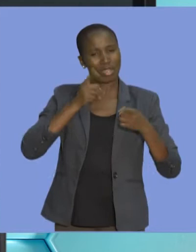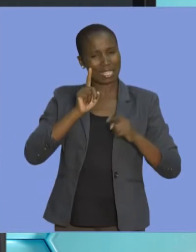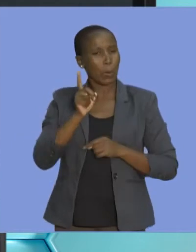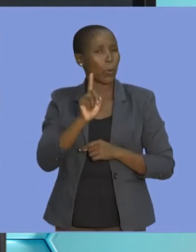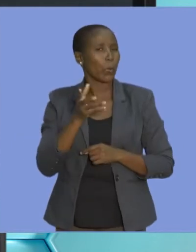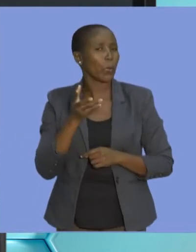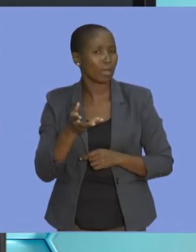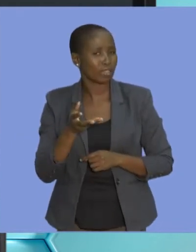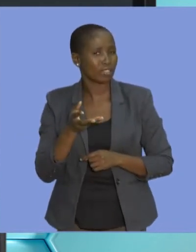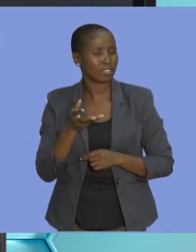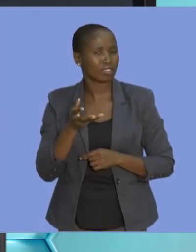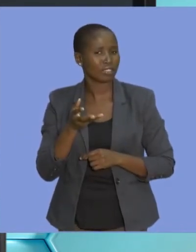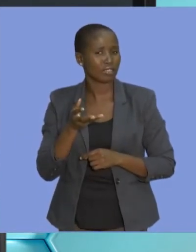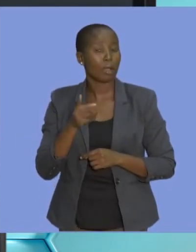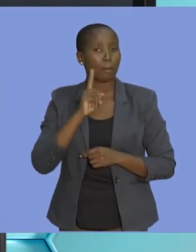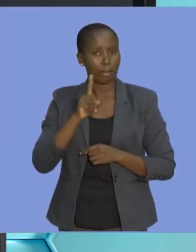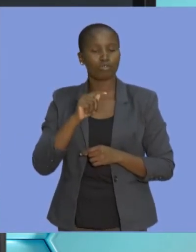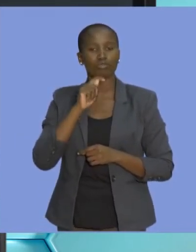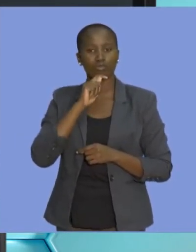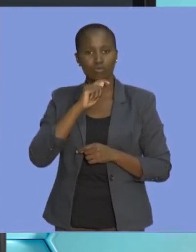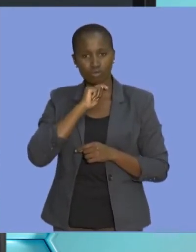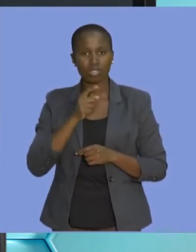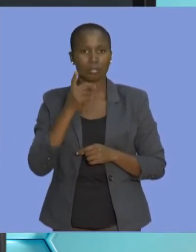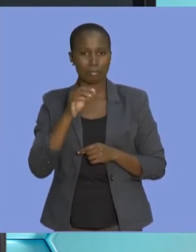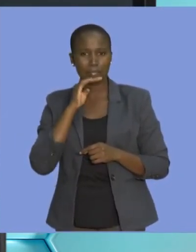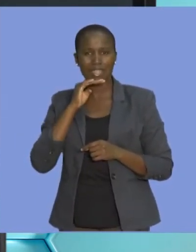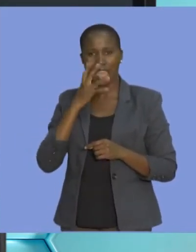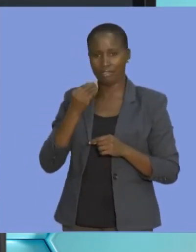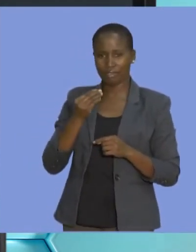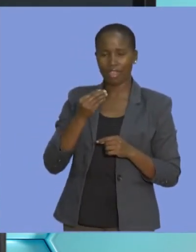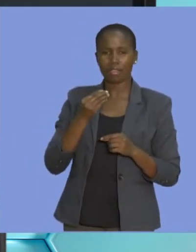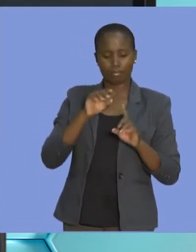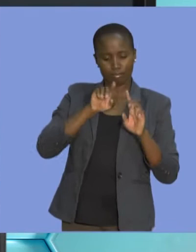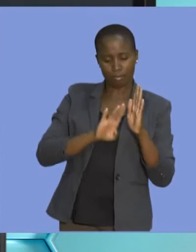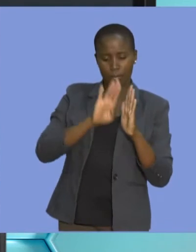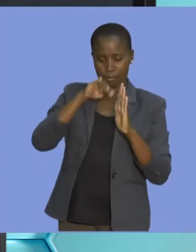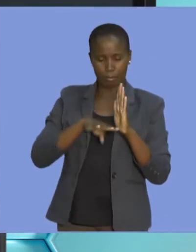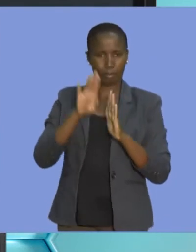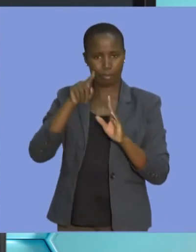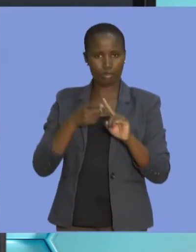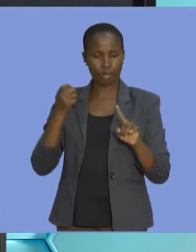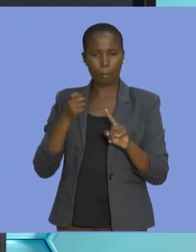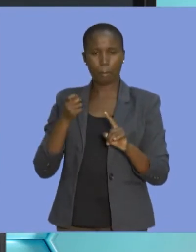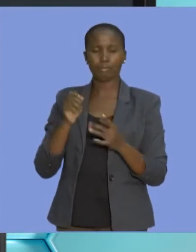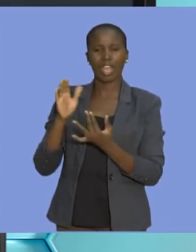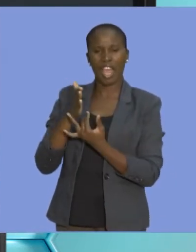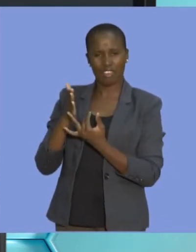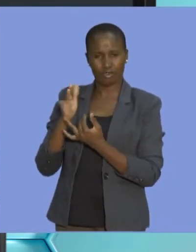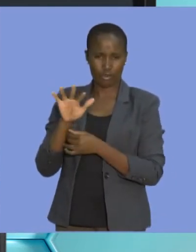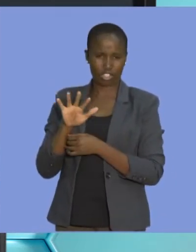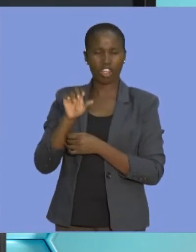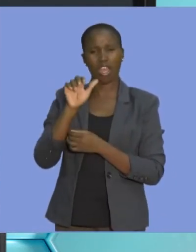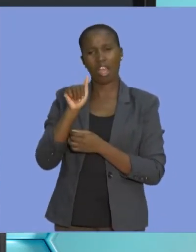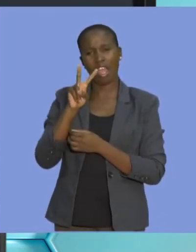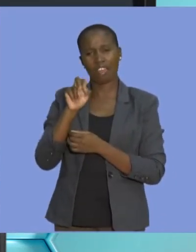the deviation from average, deviation from mean, too much movement. That's high risk. Some of you might have heard of